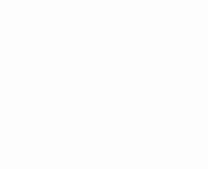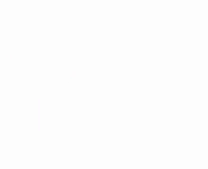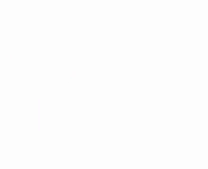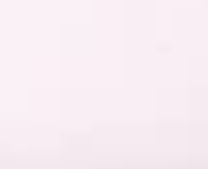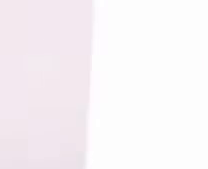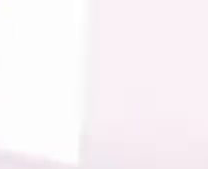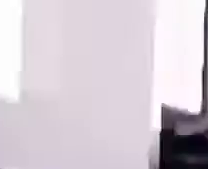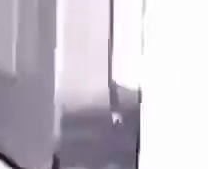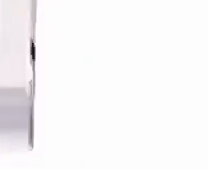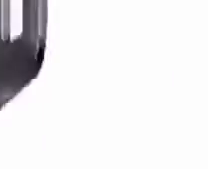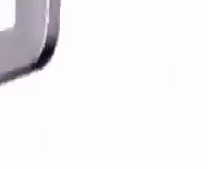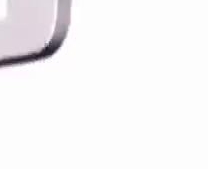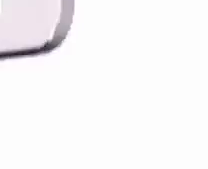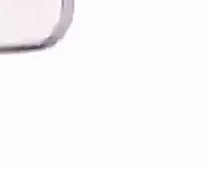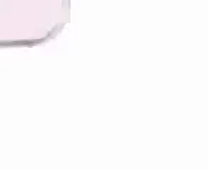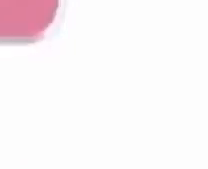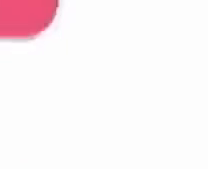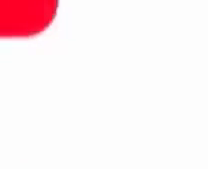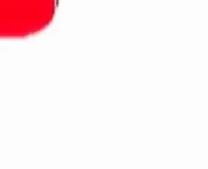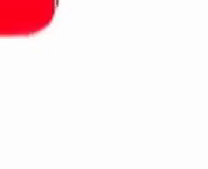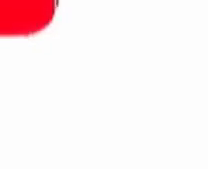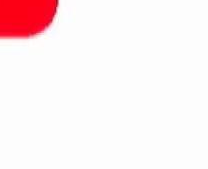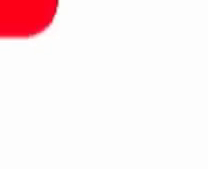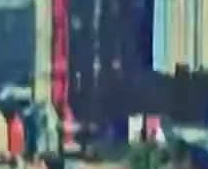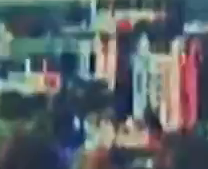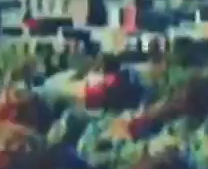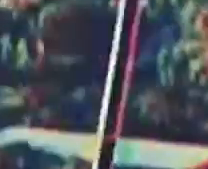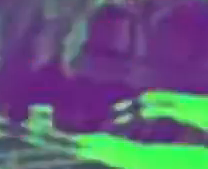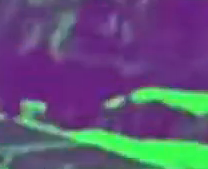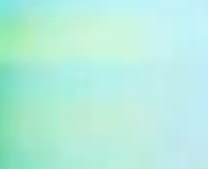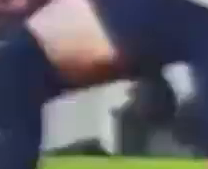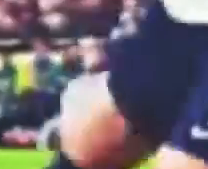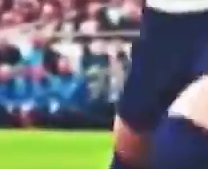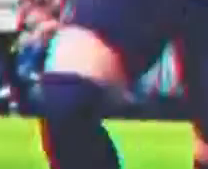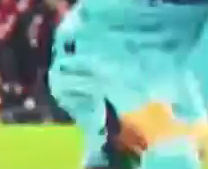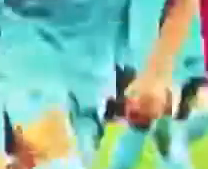Most exciting.